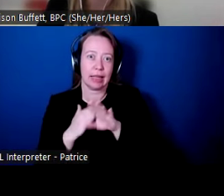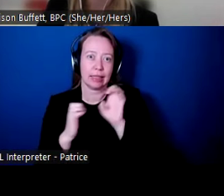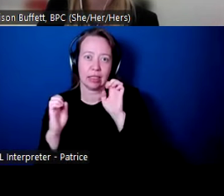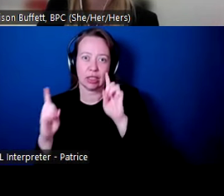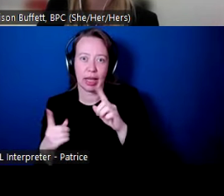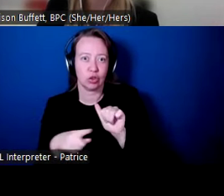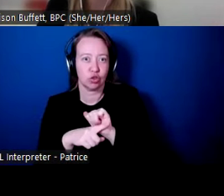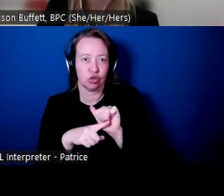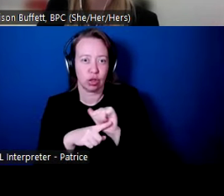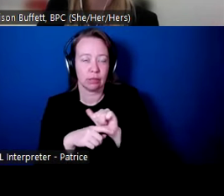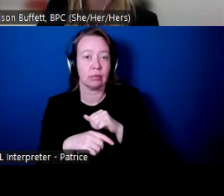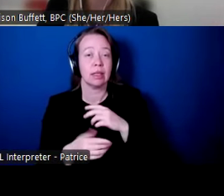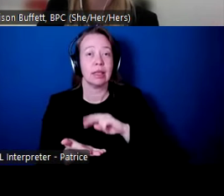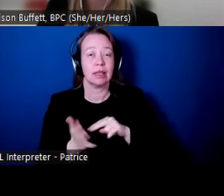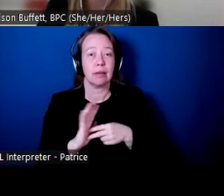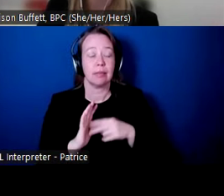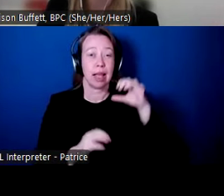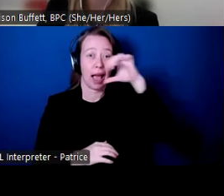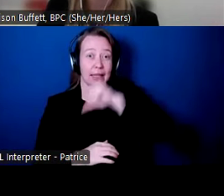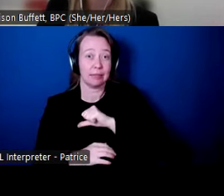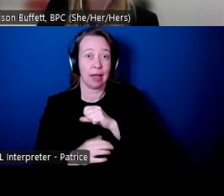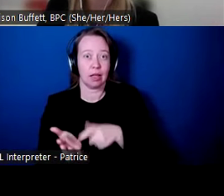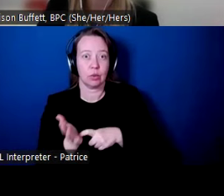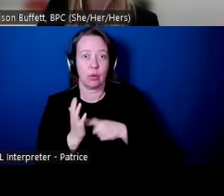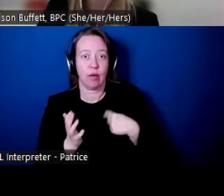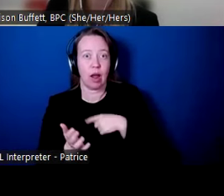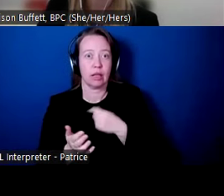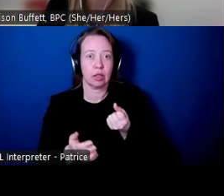for estimating the size of the nation's direct care workforce.